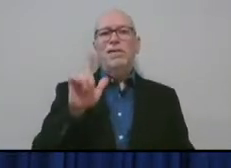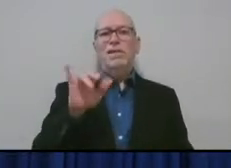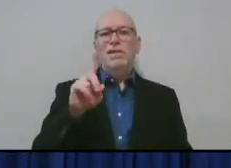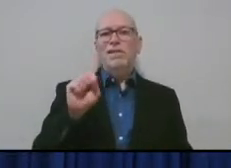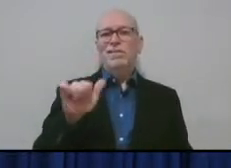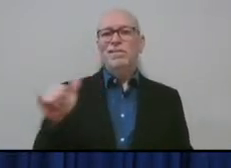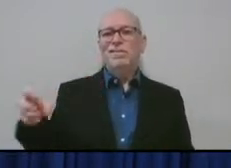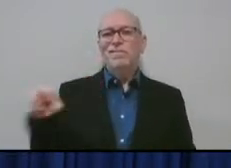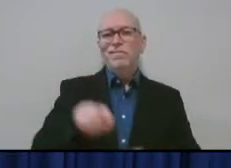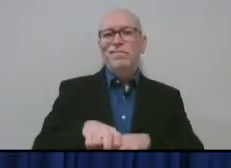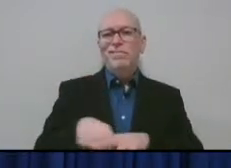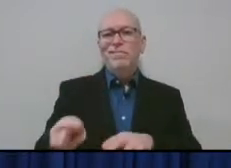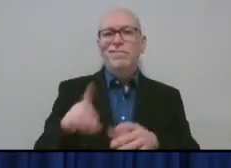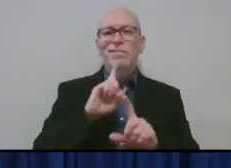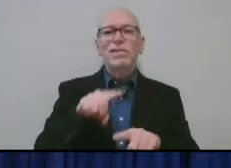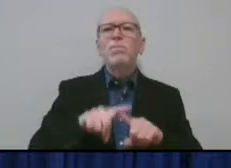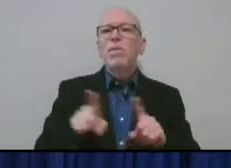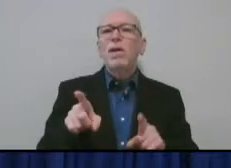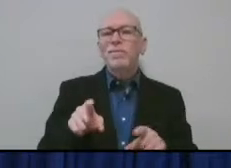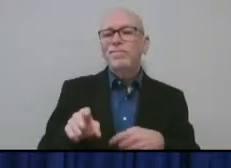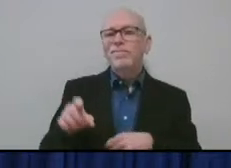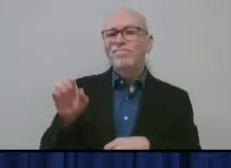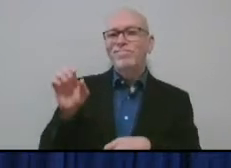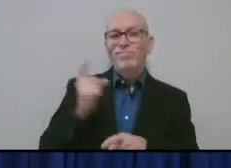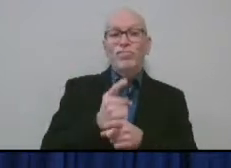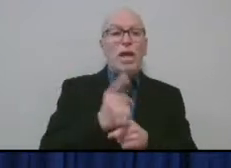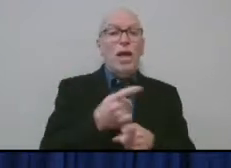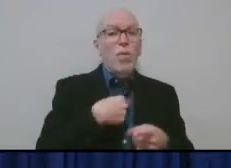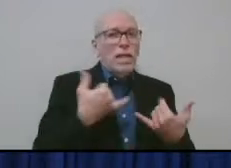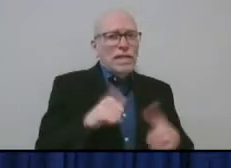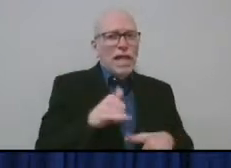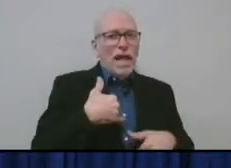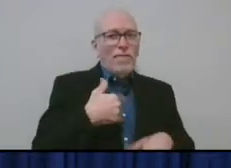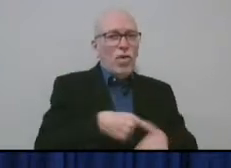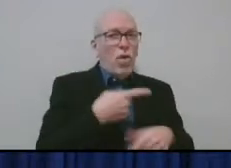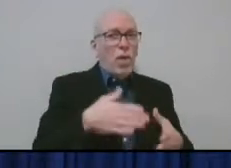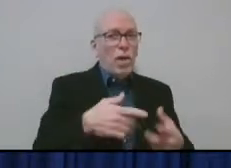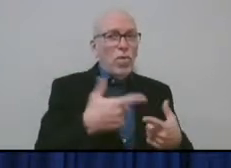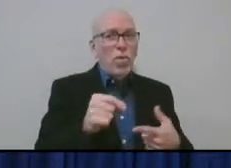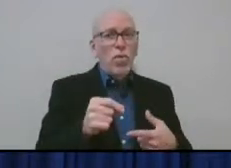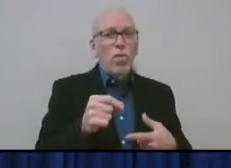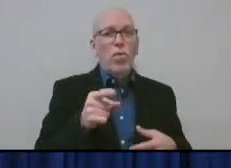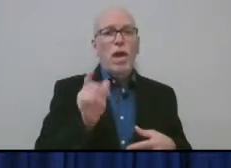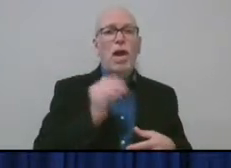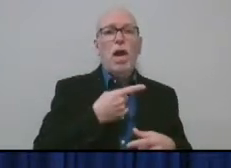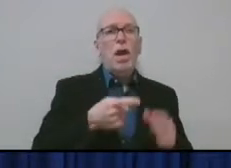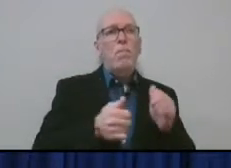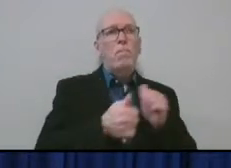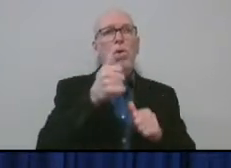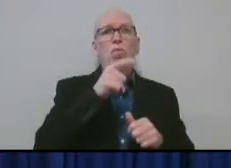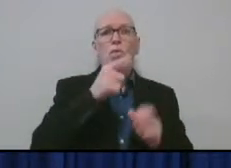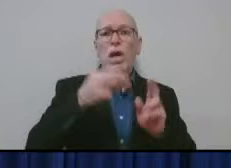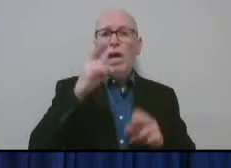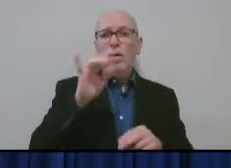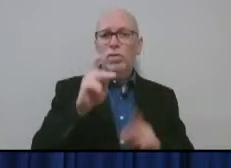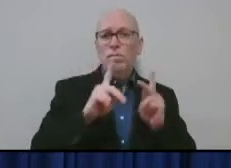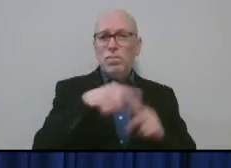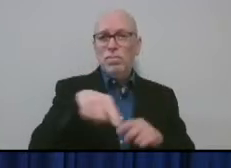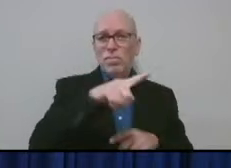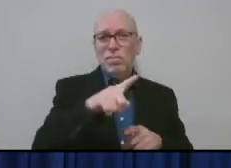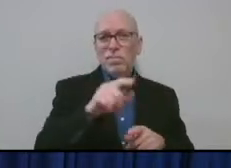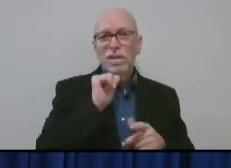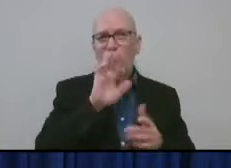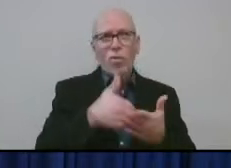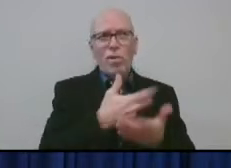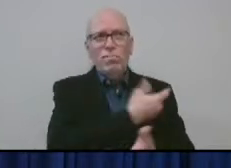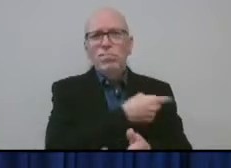but Yeah, we still have more ways to go in terms of our most at-risk populations, including